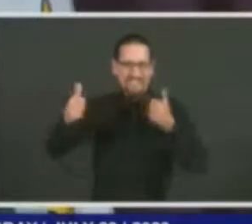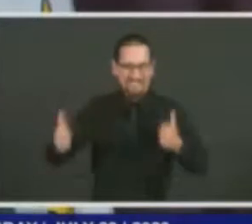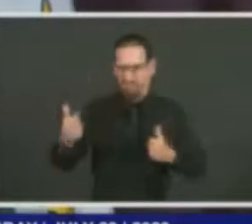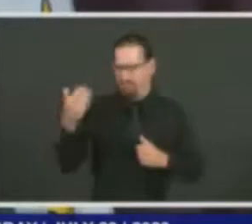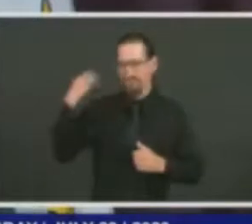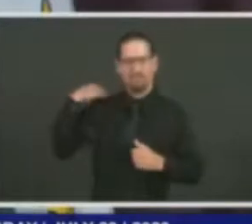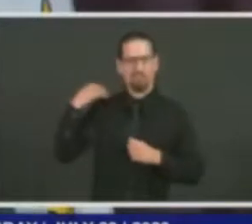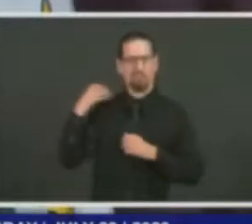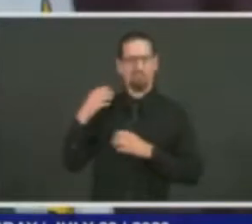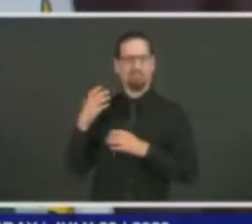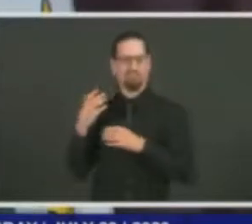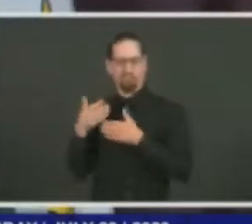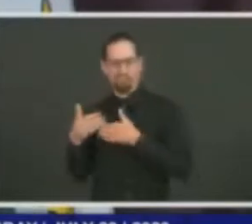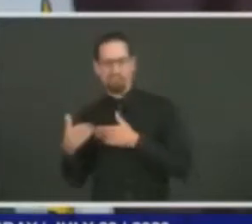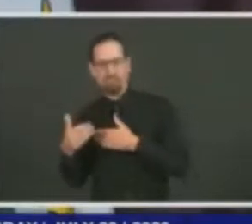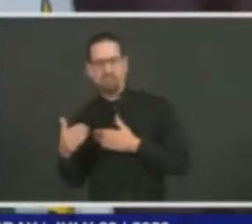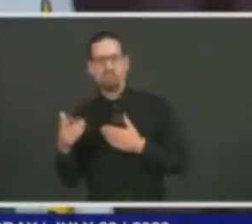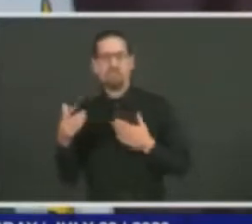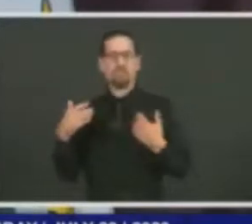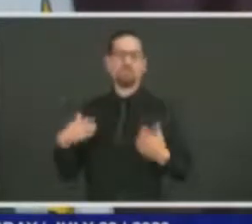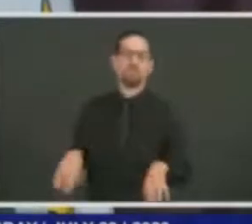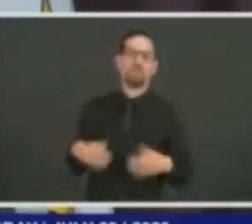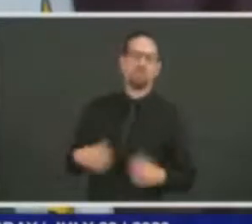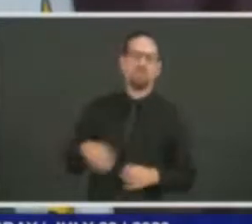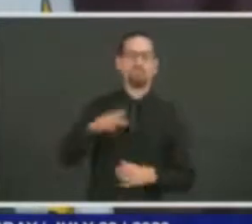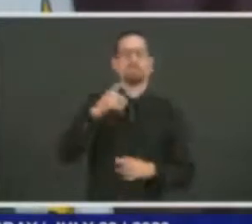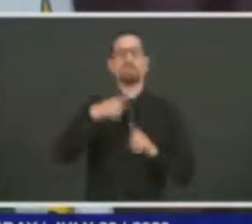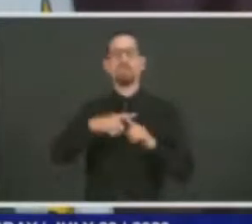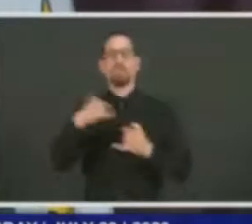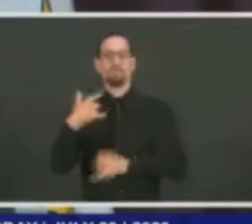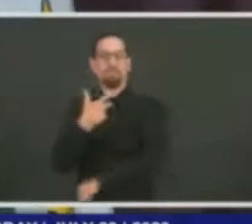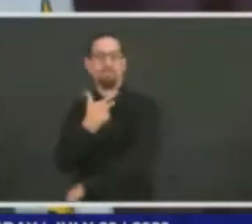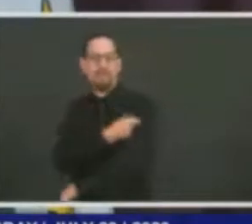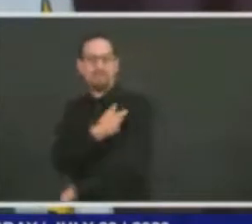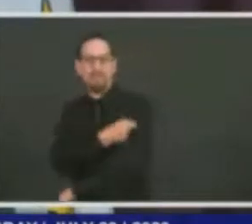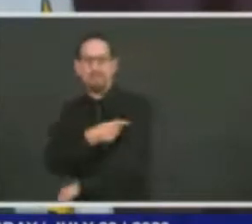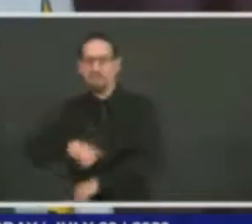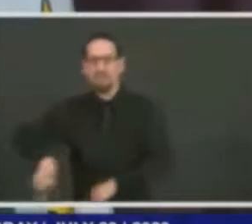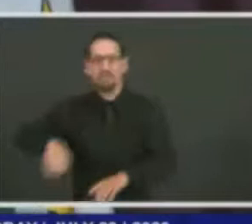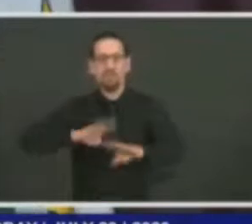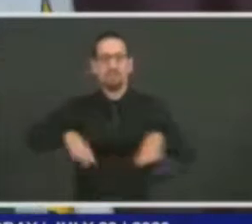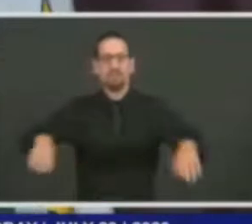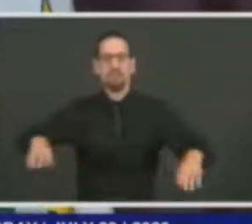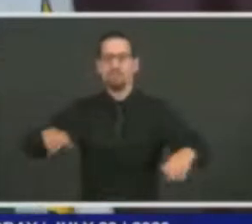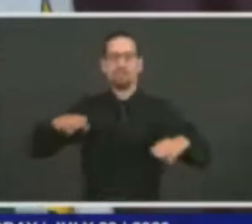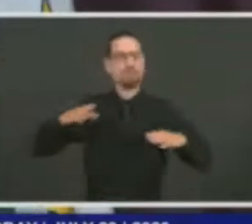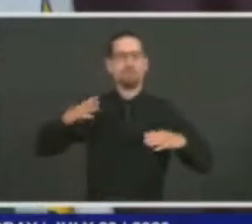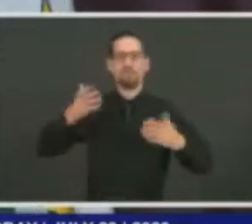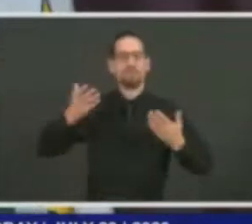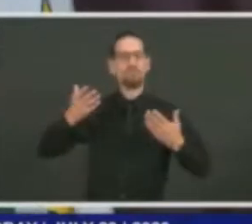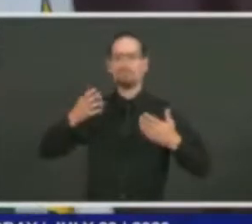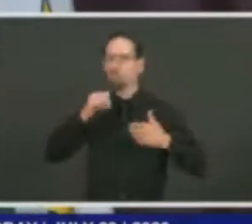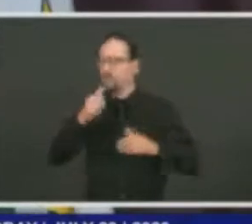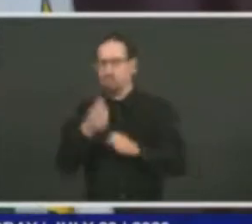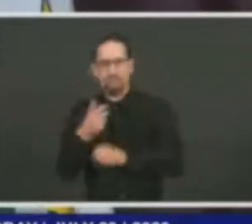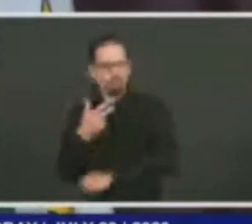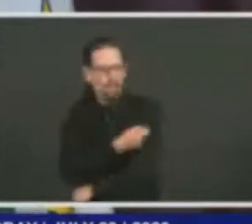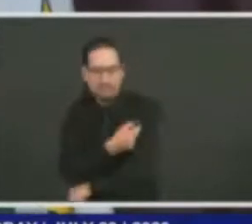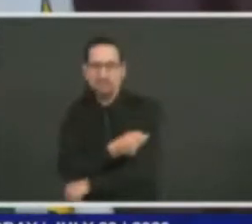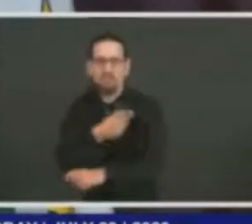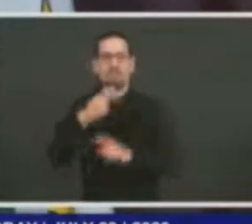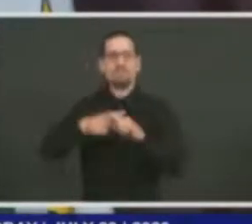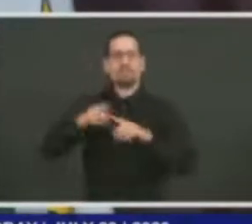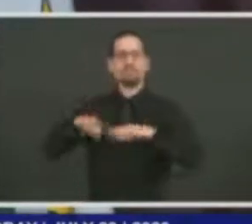We see it in immunizations being down, weight gain among kids, increased suicide attempts,